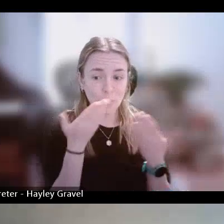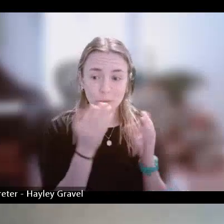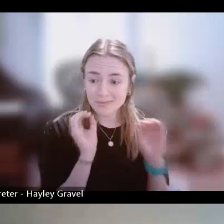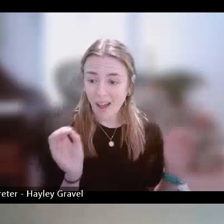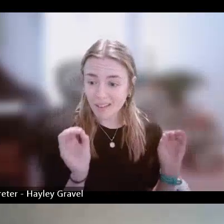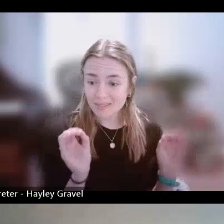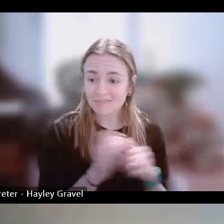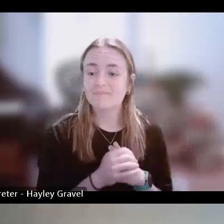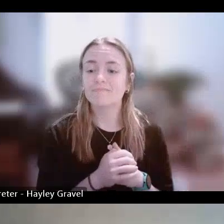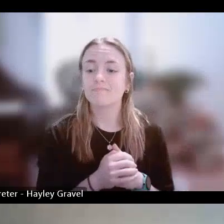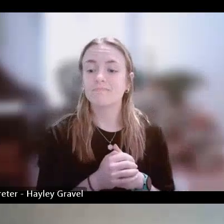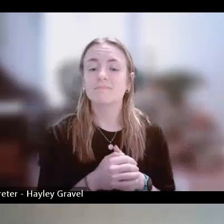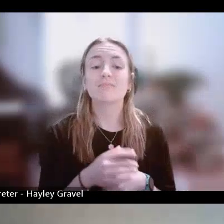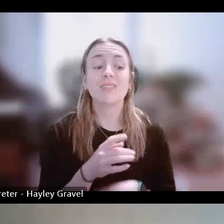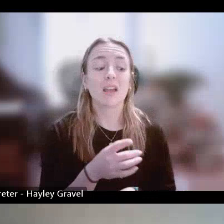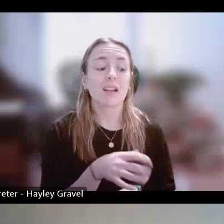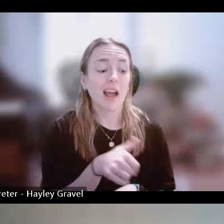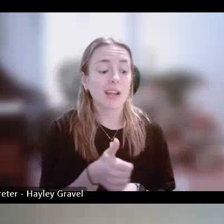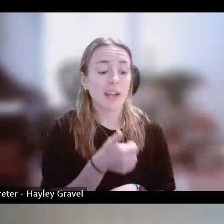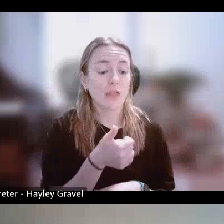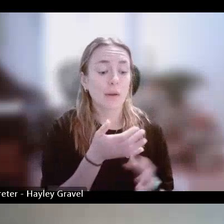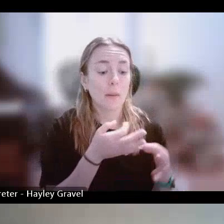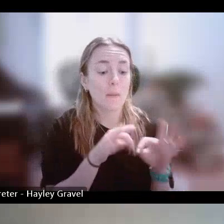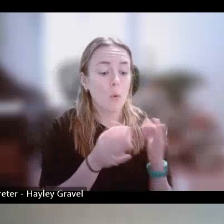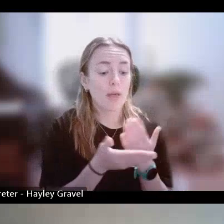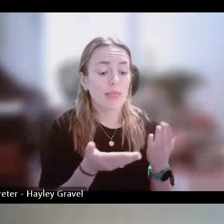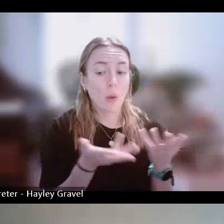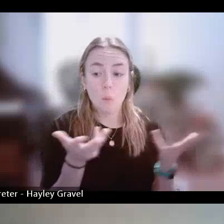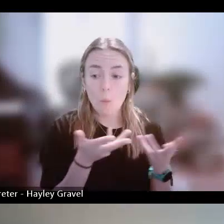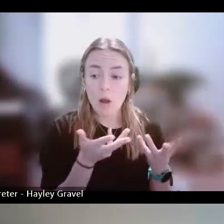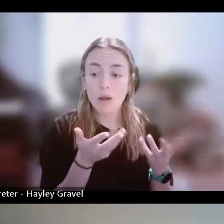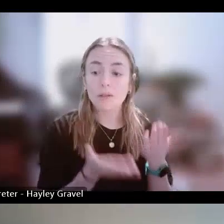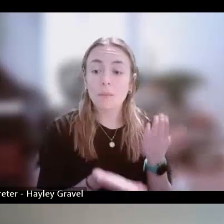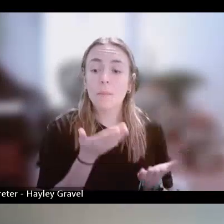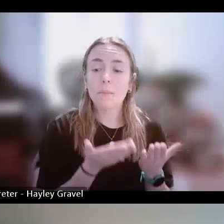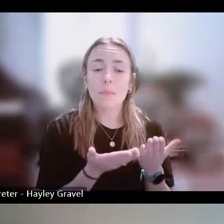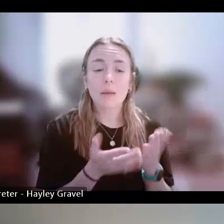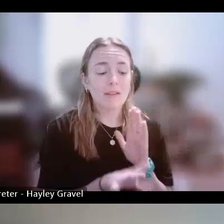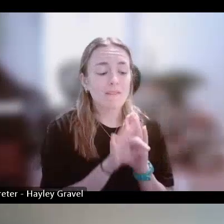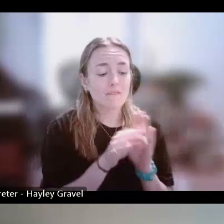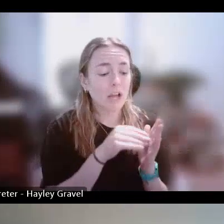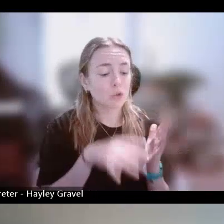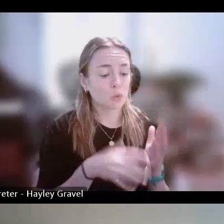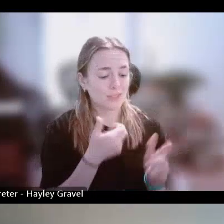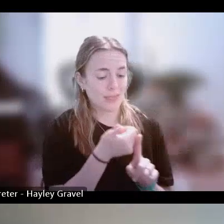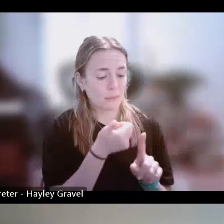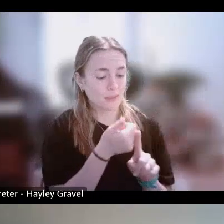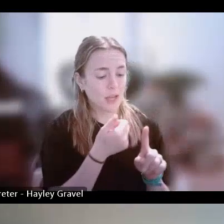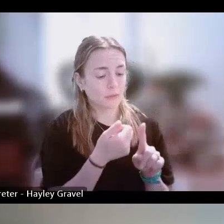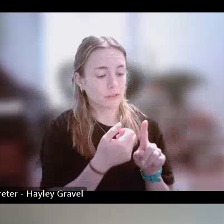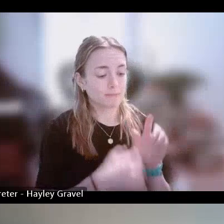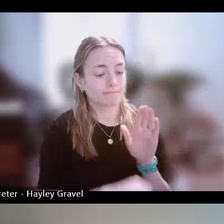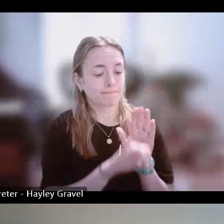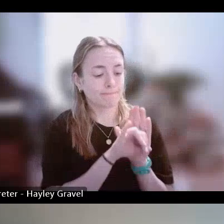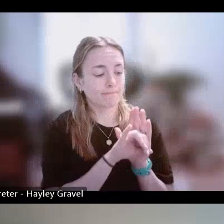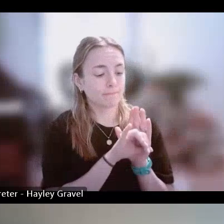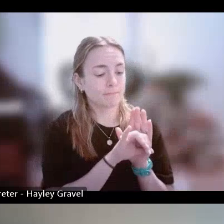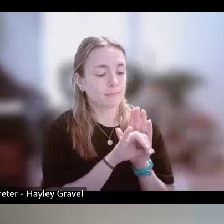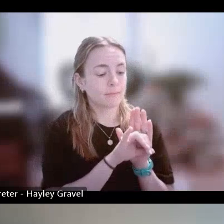And another thing that's important is you may find students who are identified as English language learners and need special education.